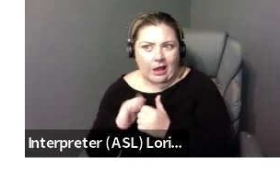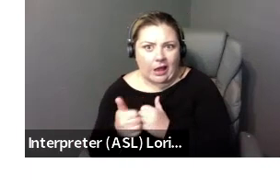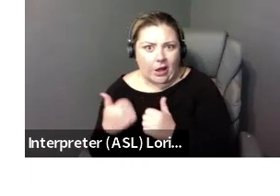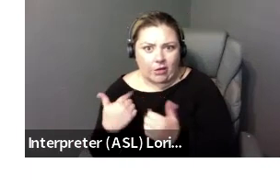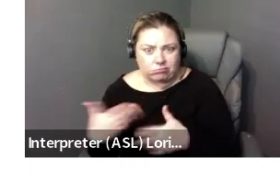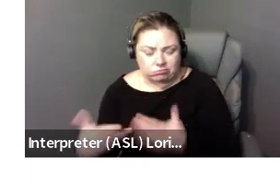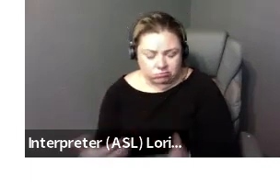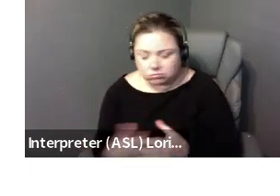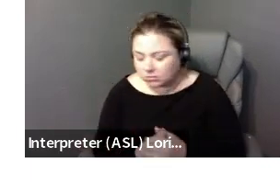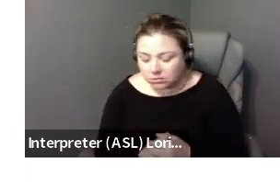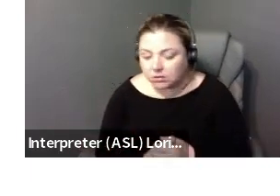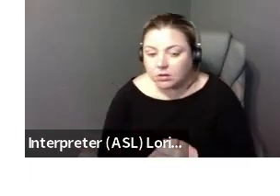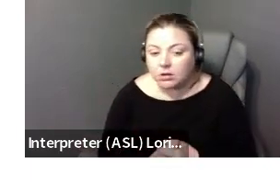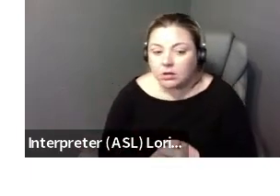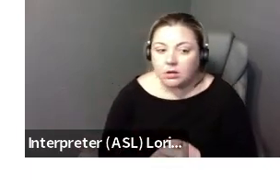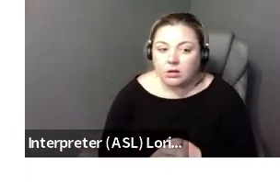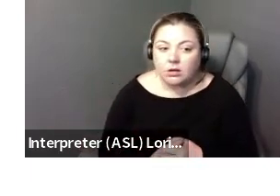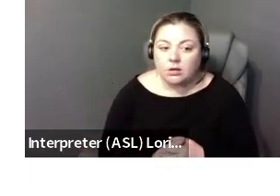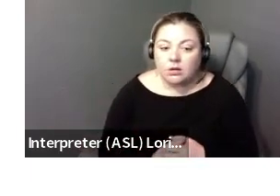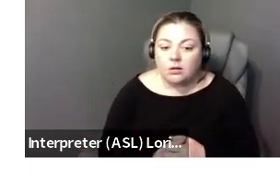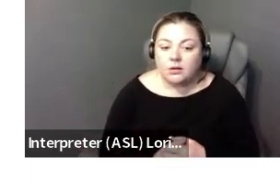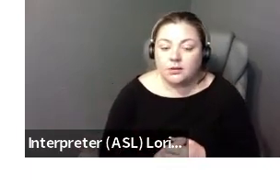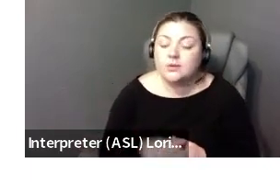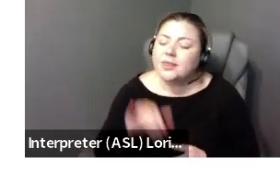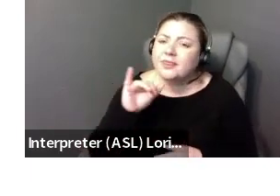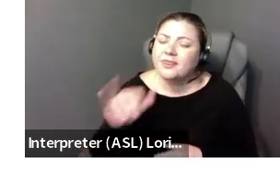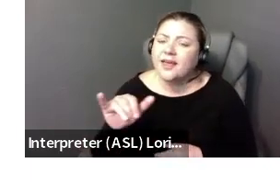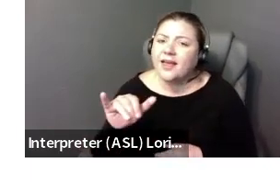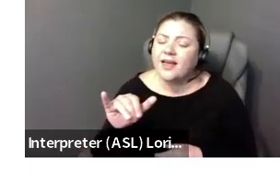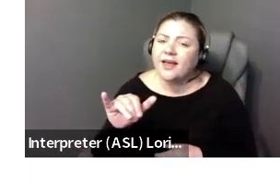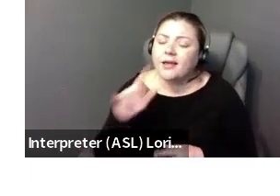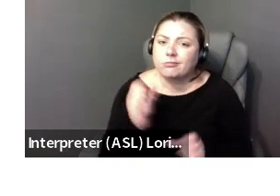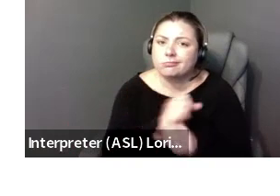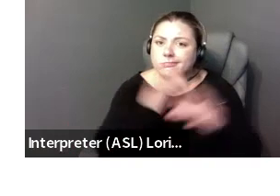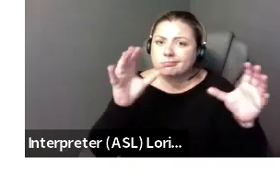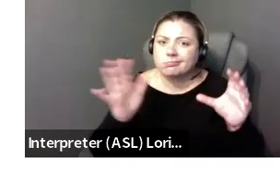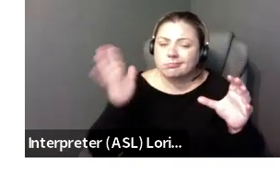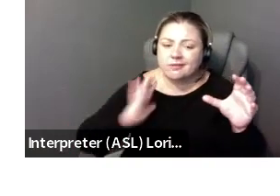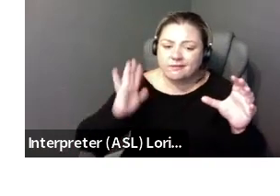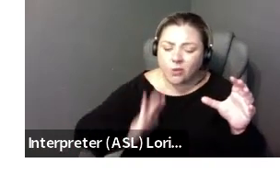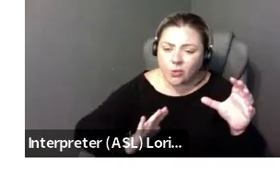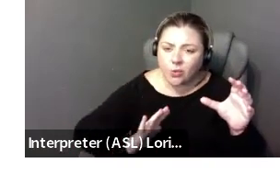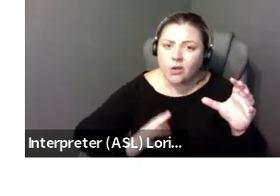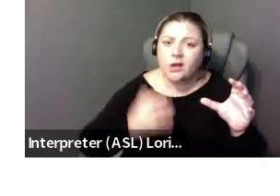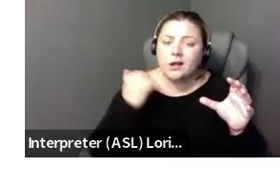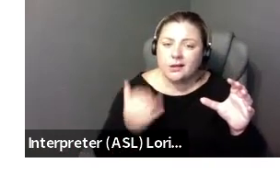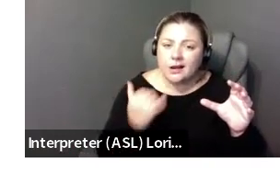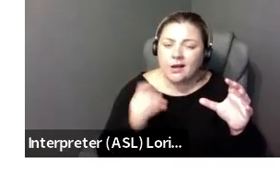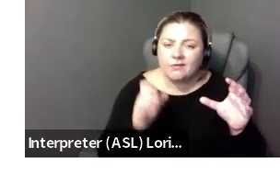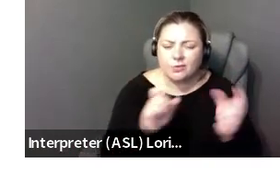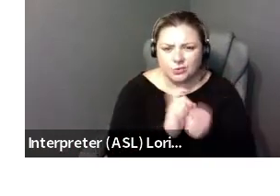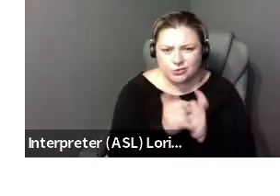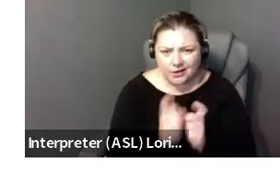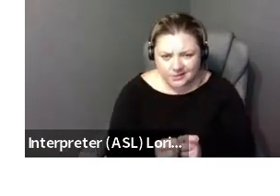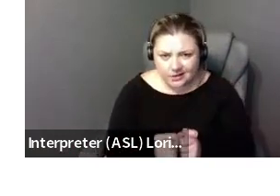longitudinal health record shared definition established earlier and translate our data sets into definitions that folks across systems of